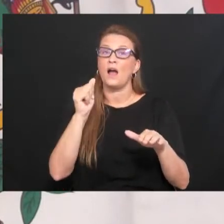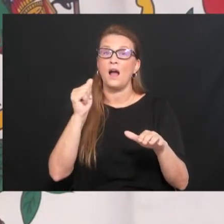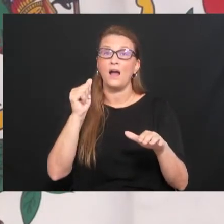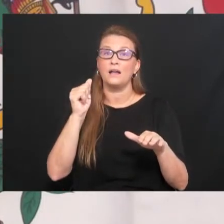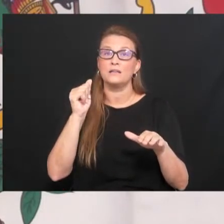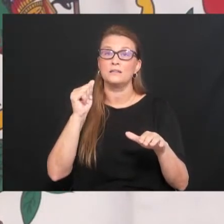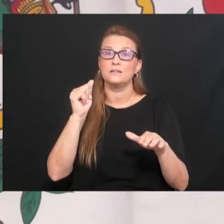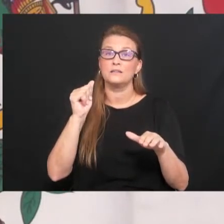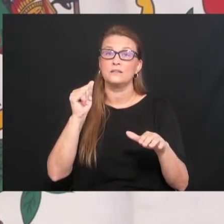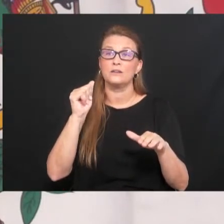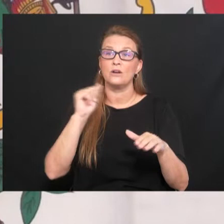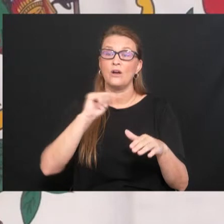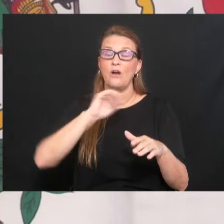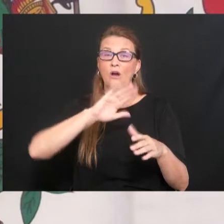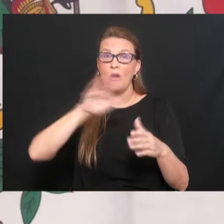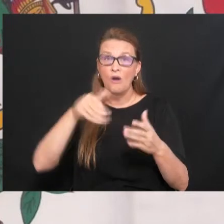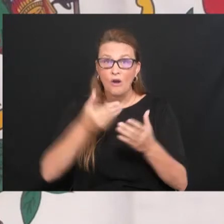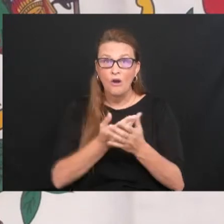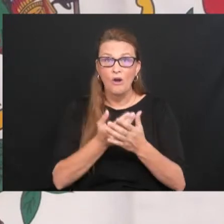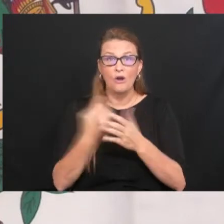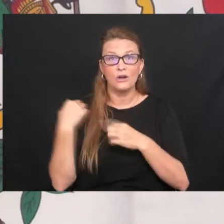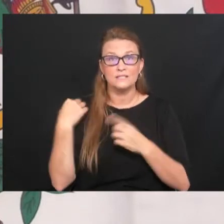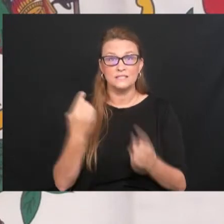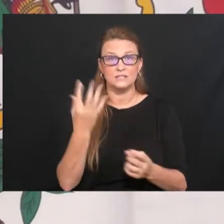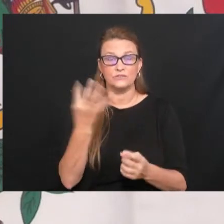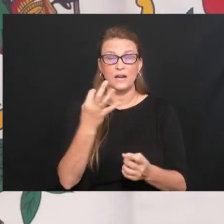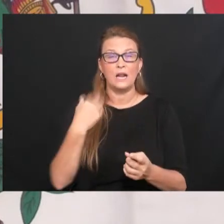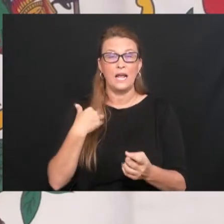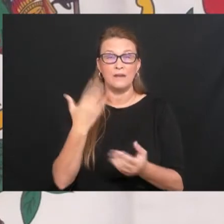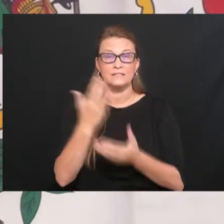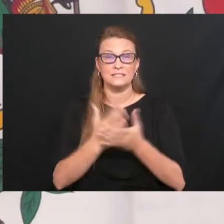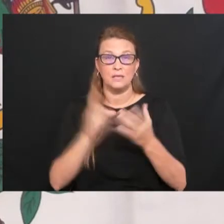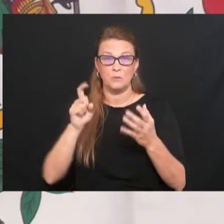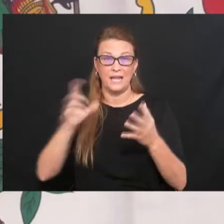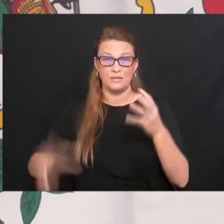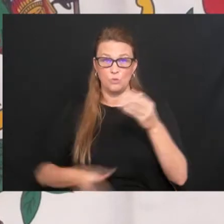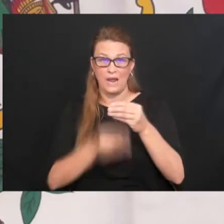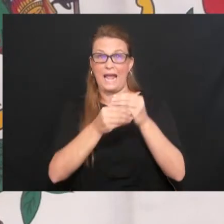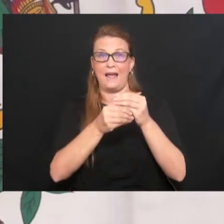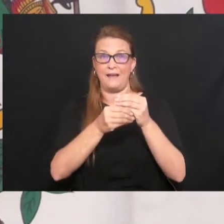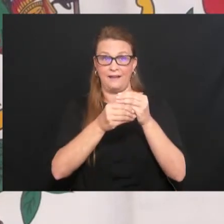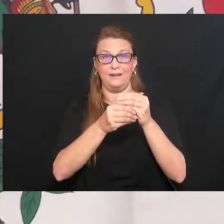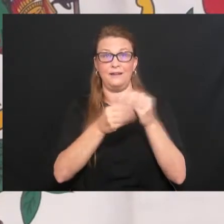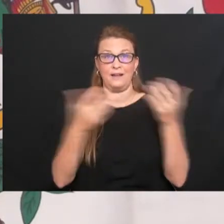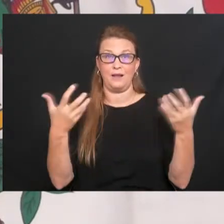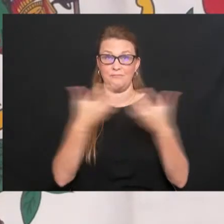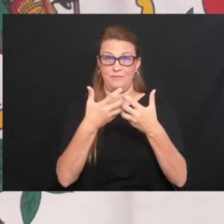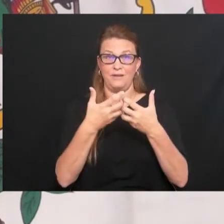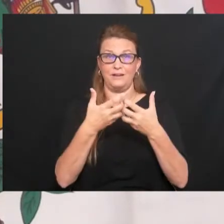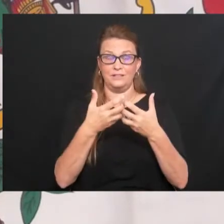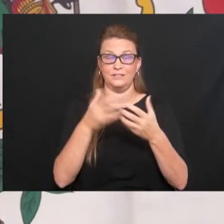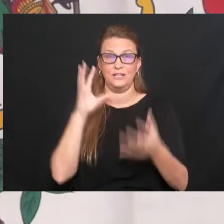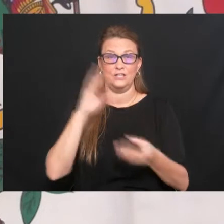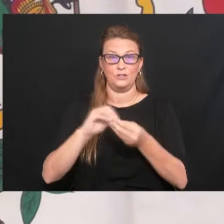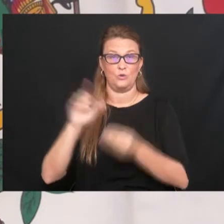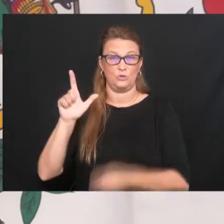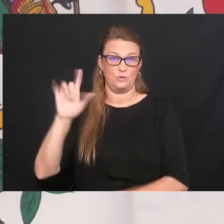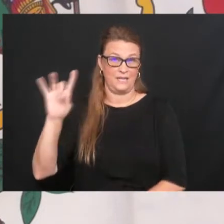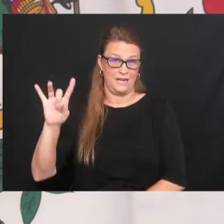since Friday. We have some reconciliation deaths that I'll read to you, and they're a total of